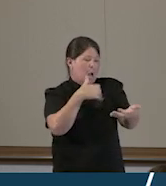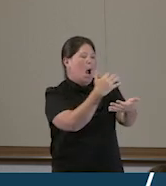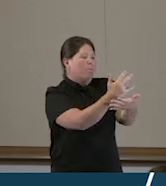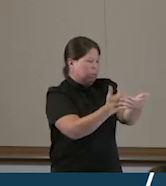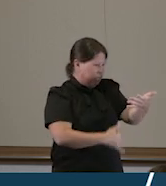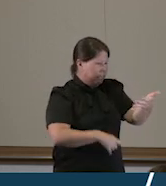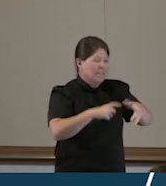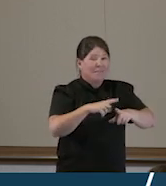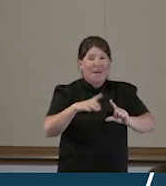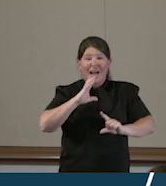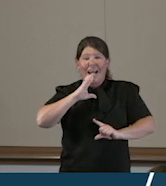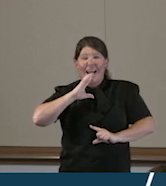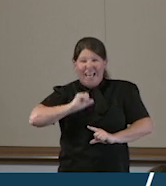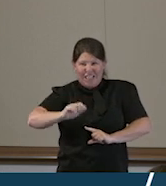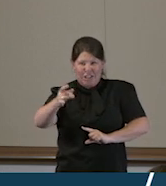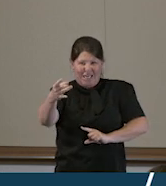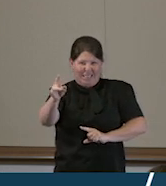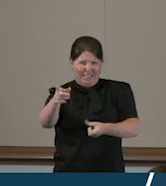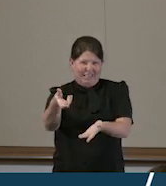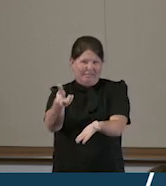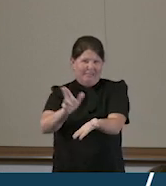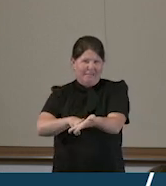signed when the child is 18.